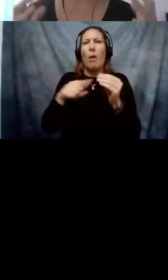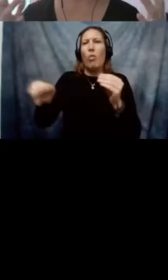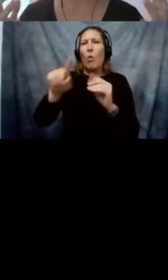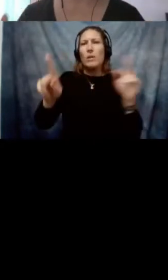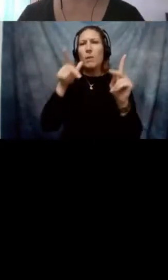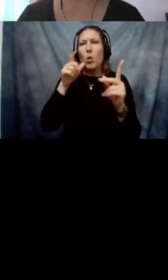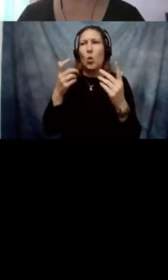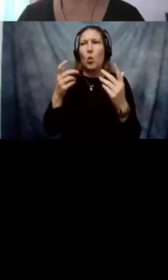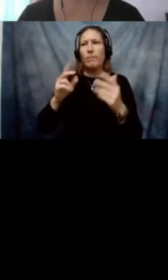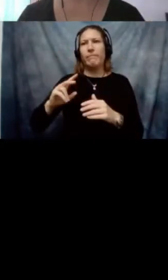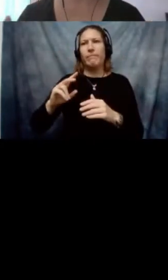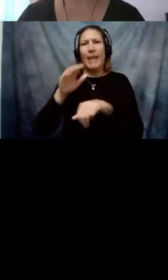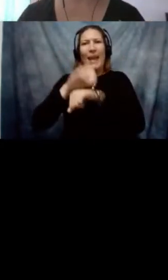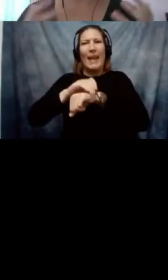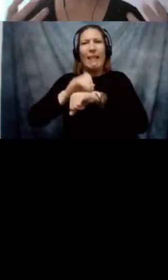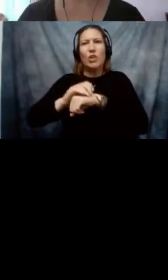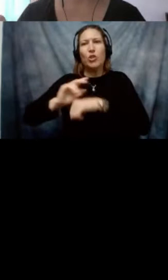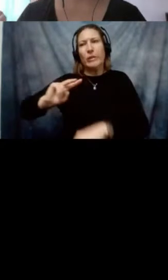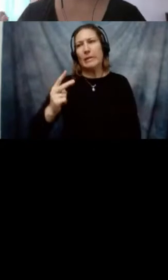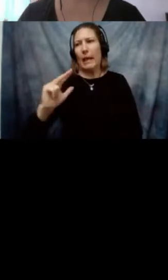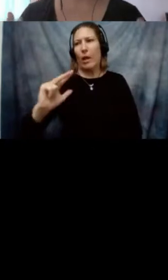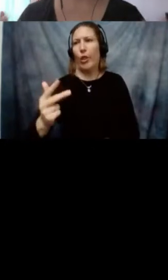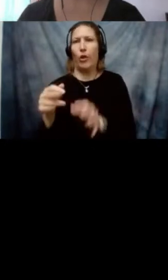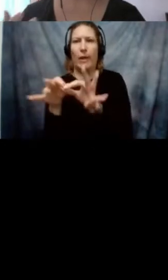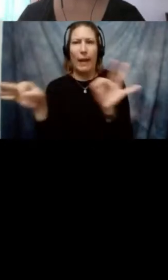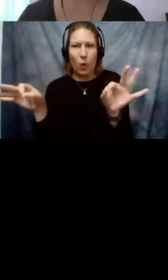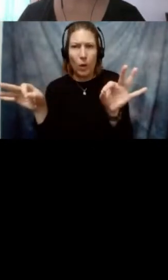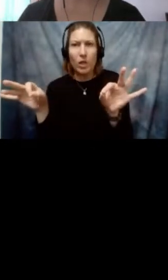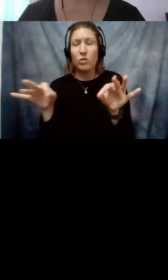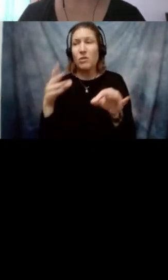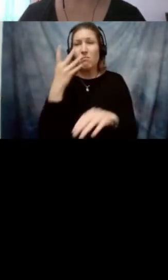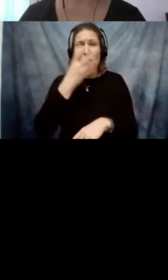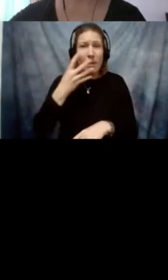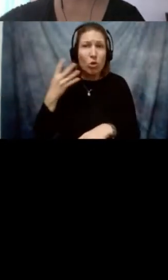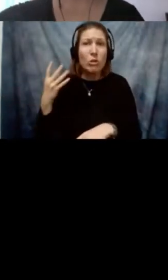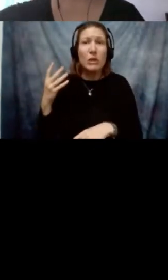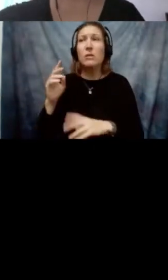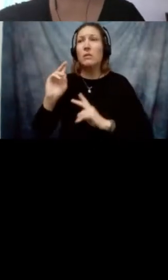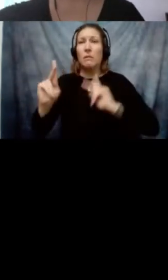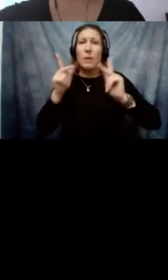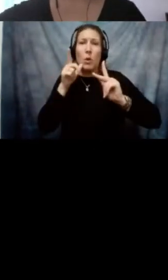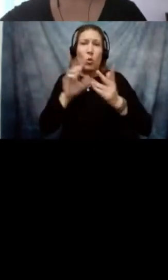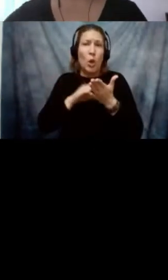high amount of immigration and English language learners that we have in our class?